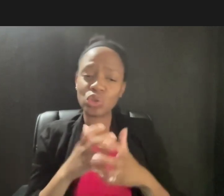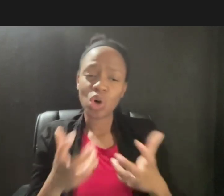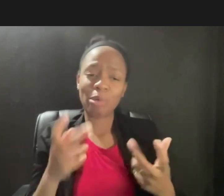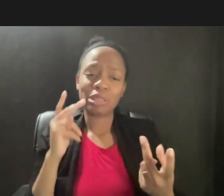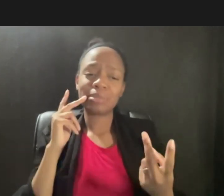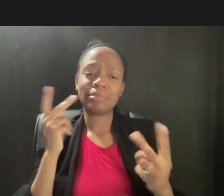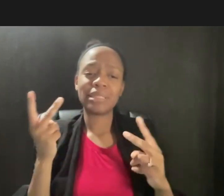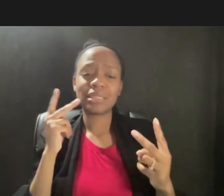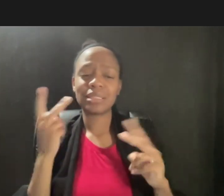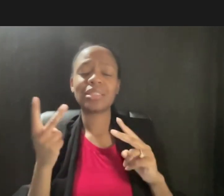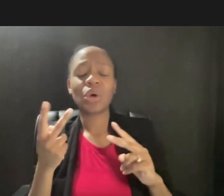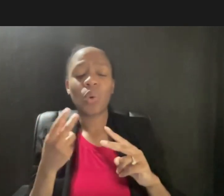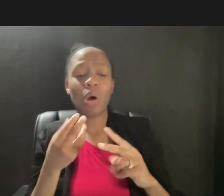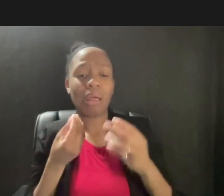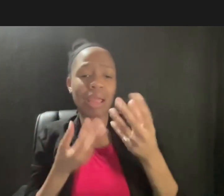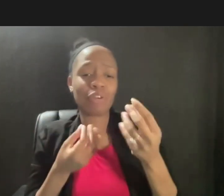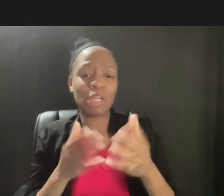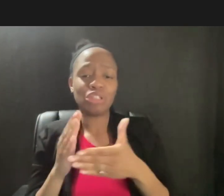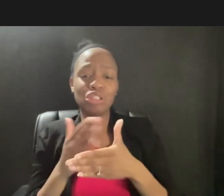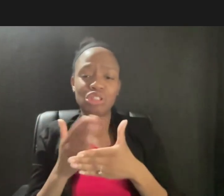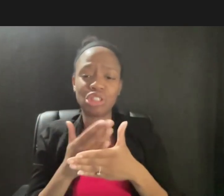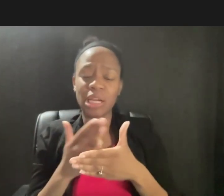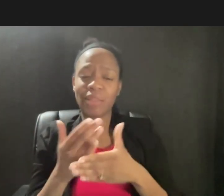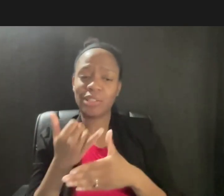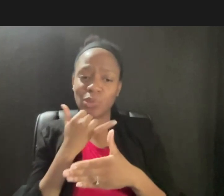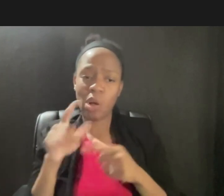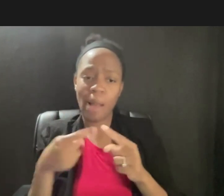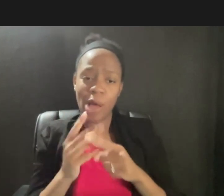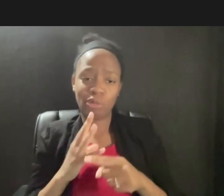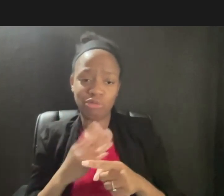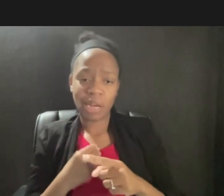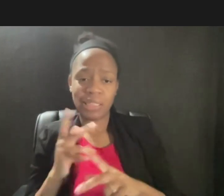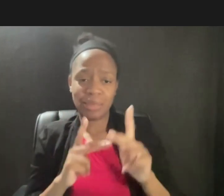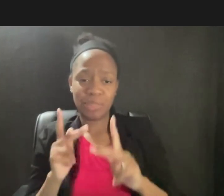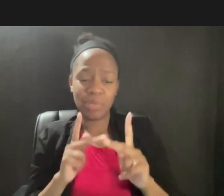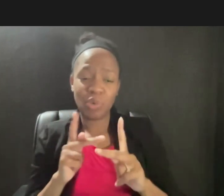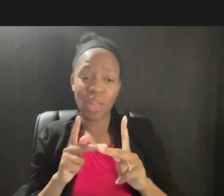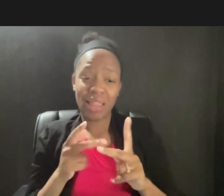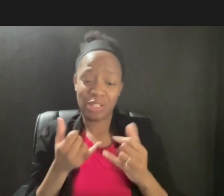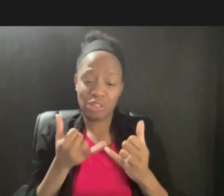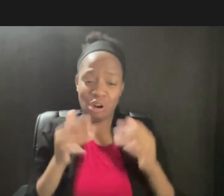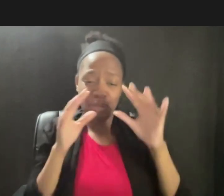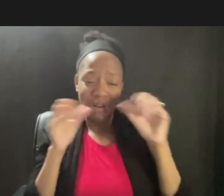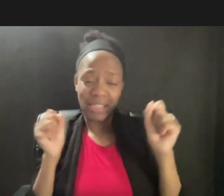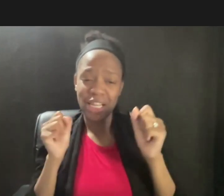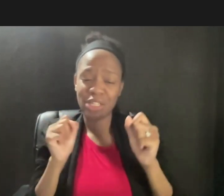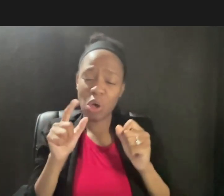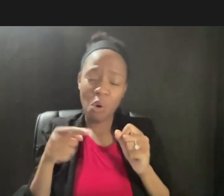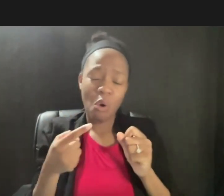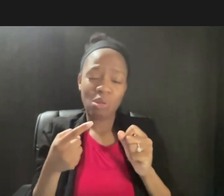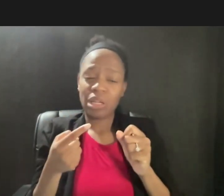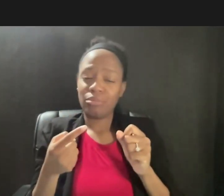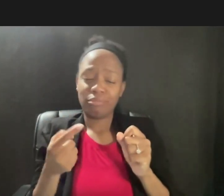that's put out about trans and gender expansive people, and this administration who's only exacerbated and sped up the